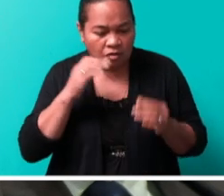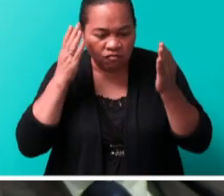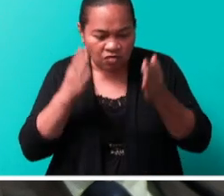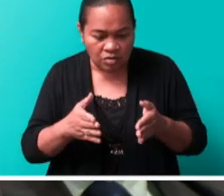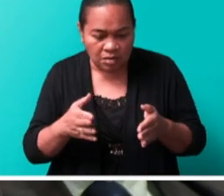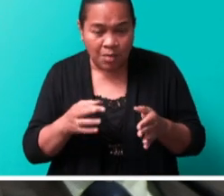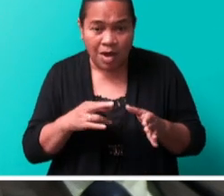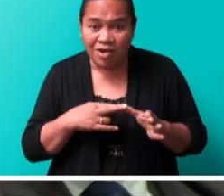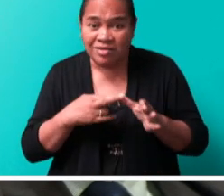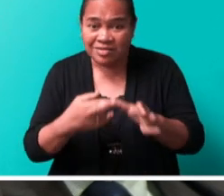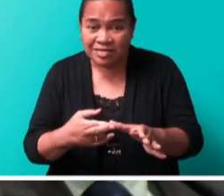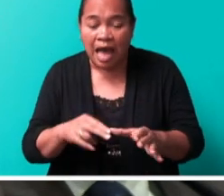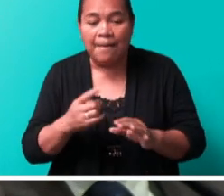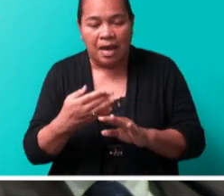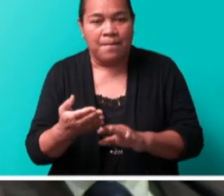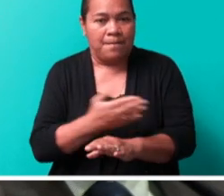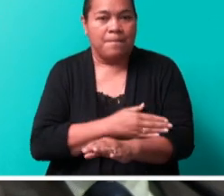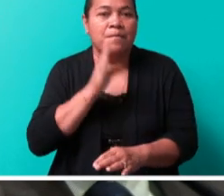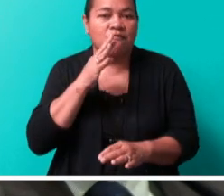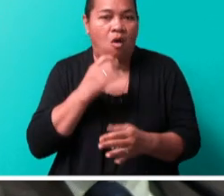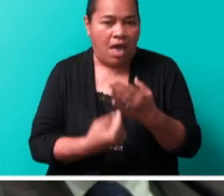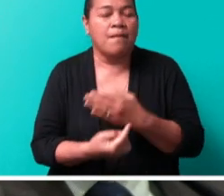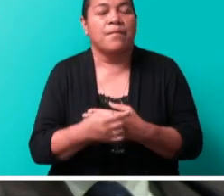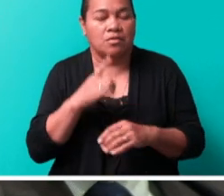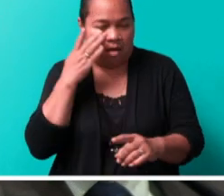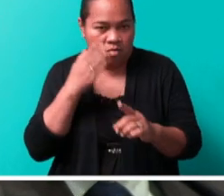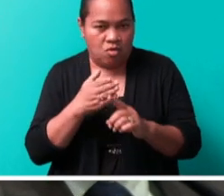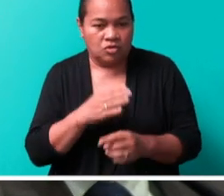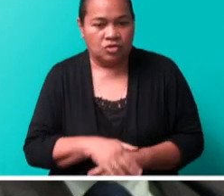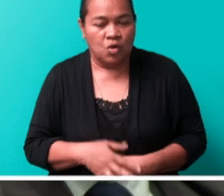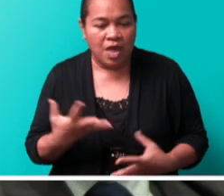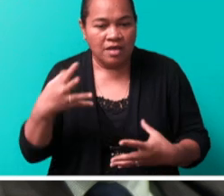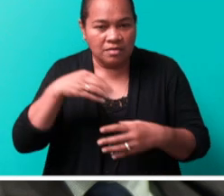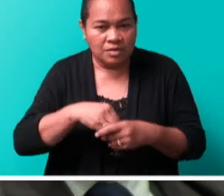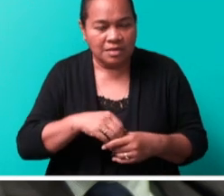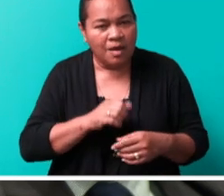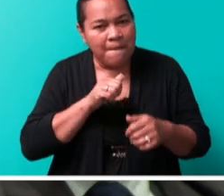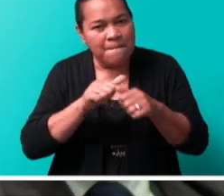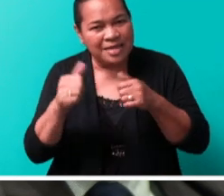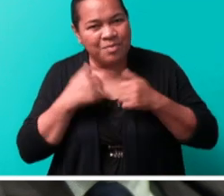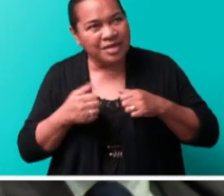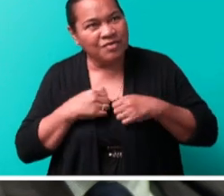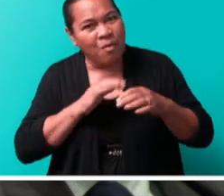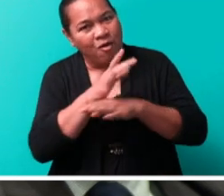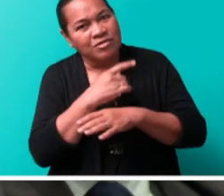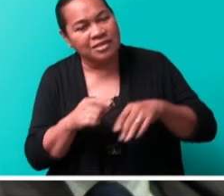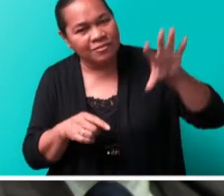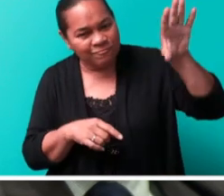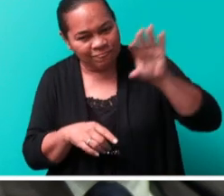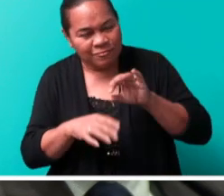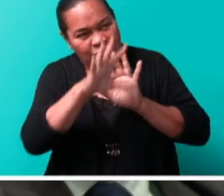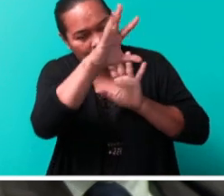reactive to a proactive approach, integrated with international best practices and occupational